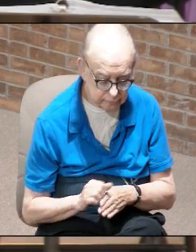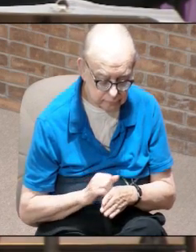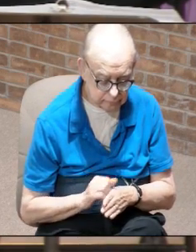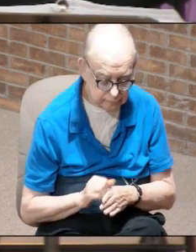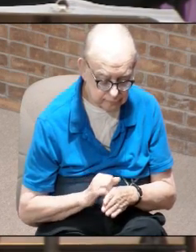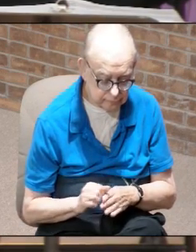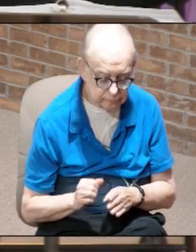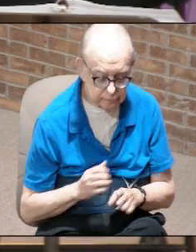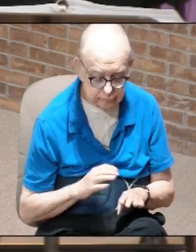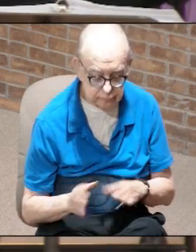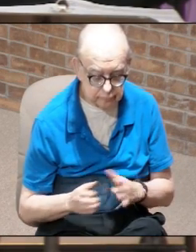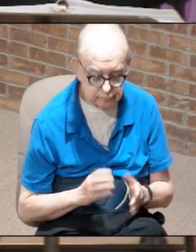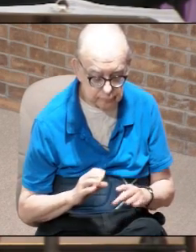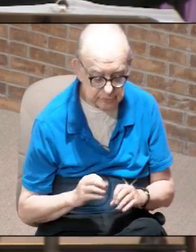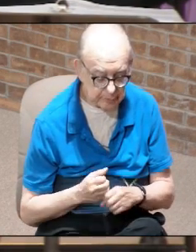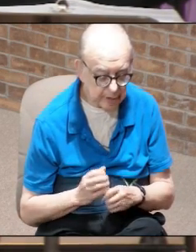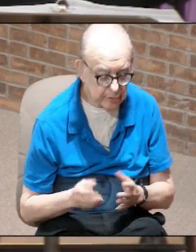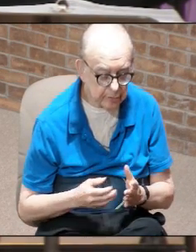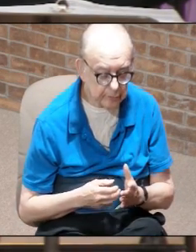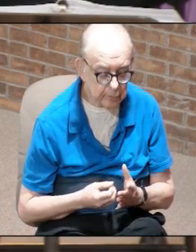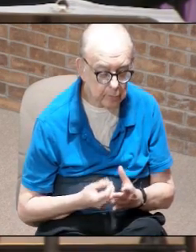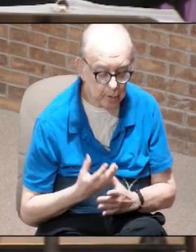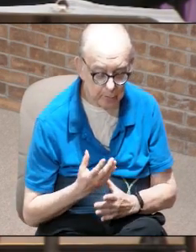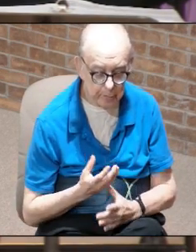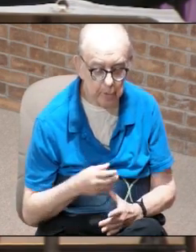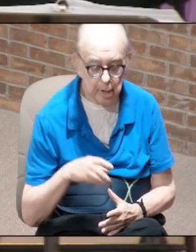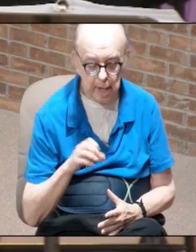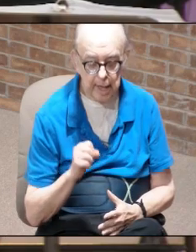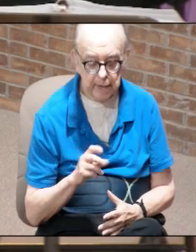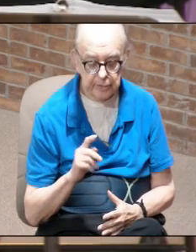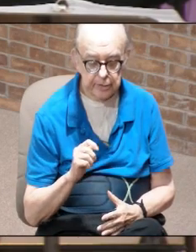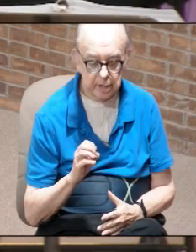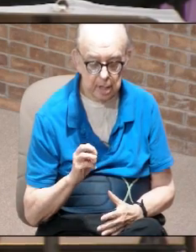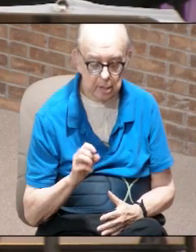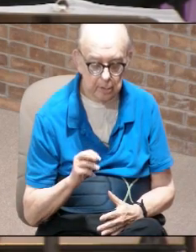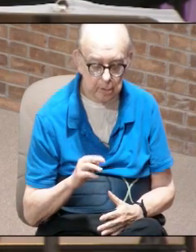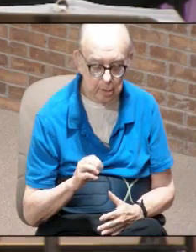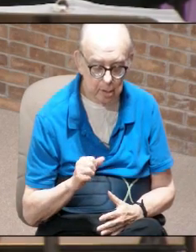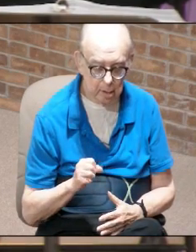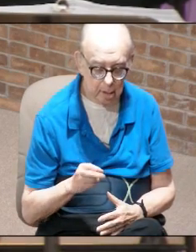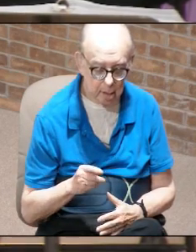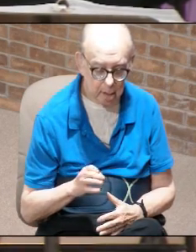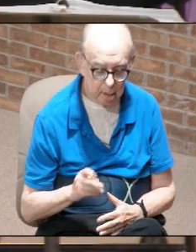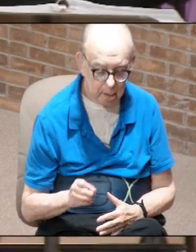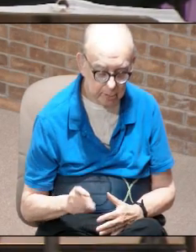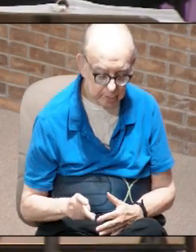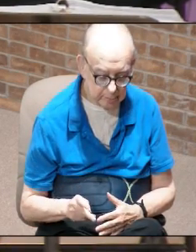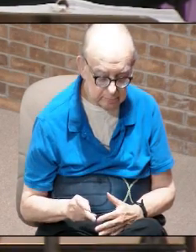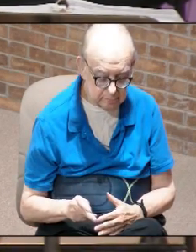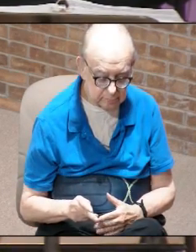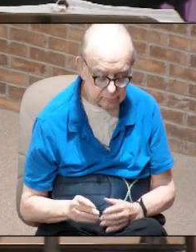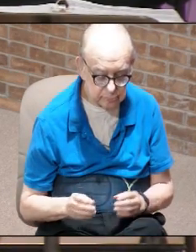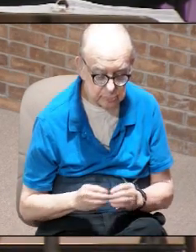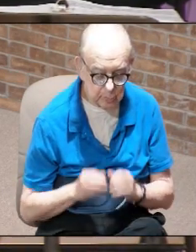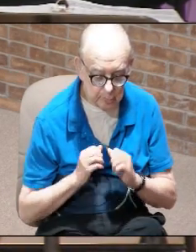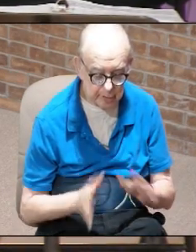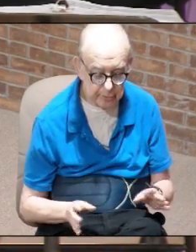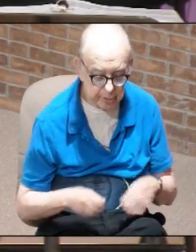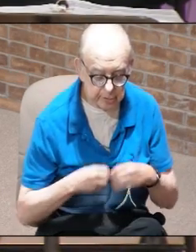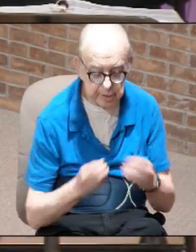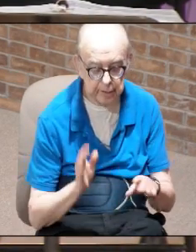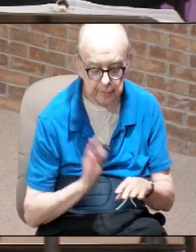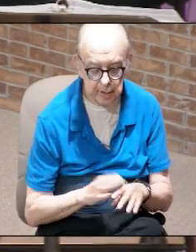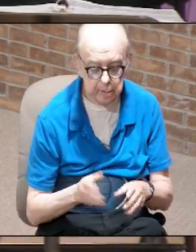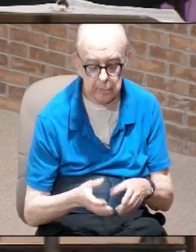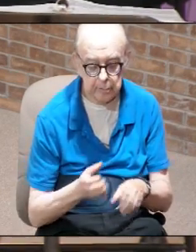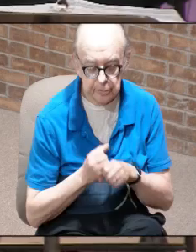it produces growth. He says it is more blessed to give than to receive.